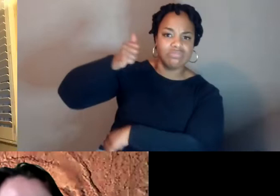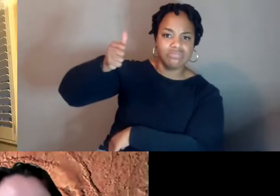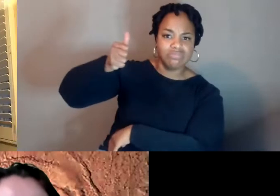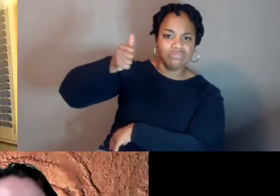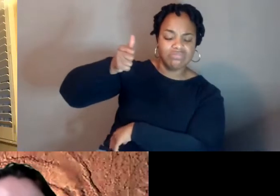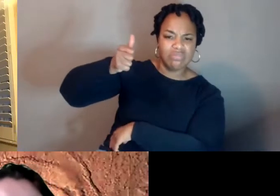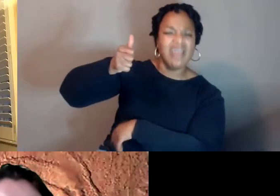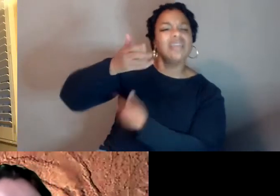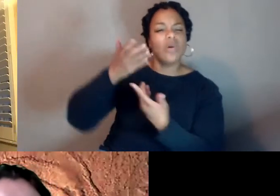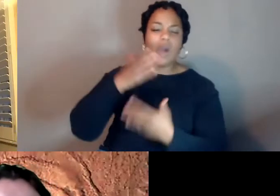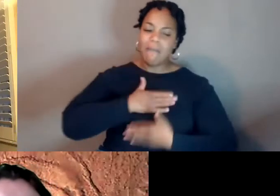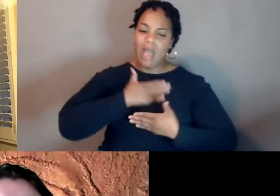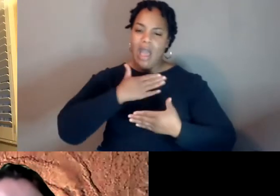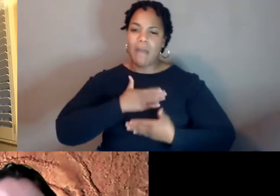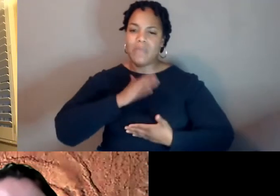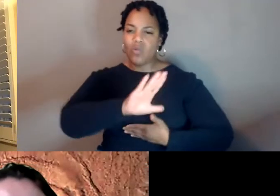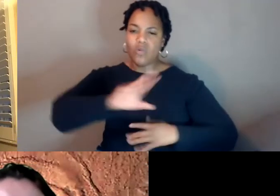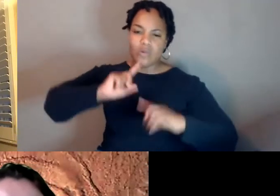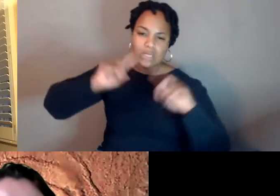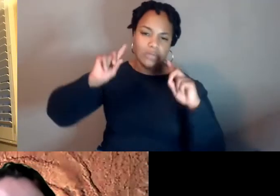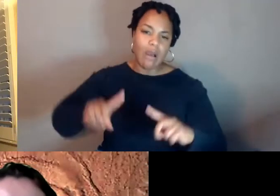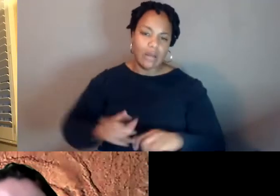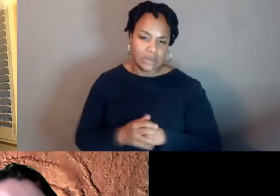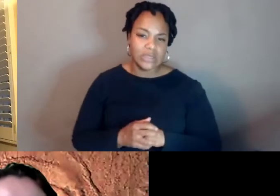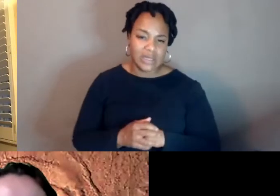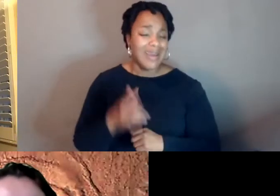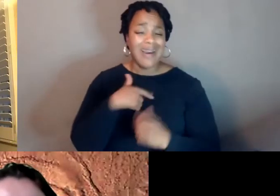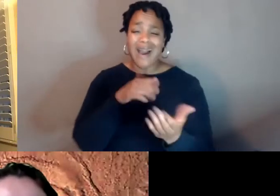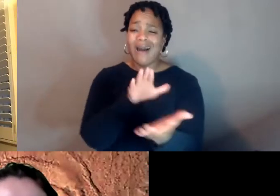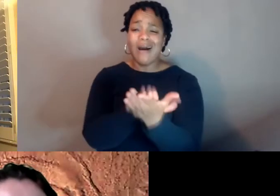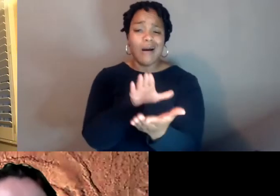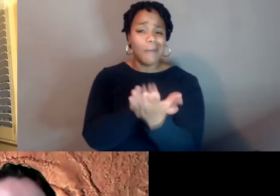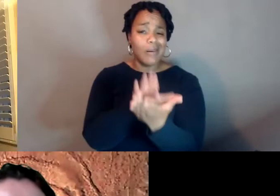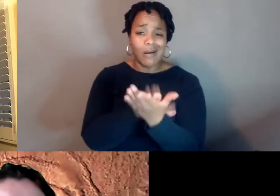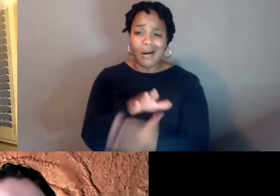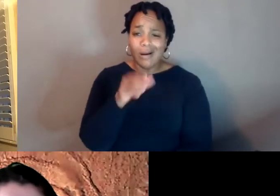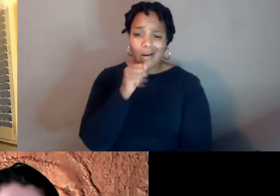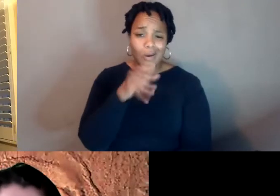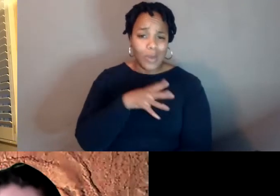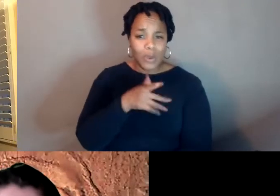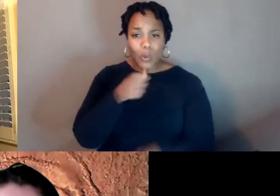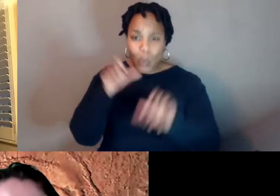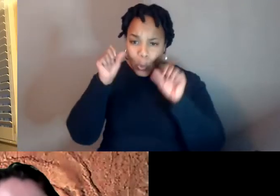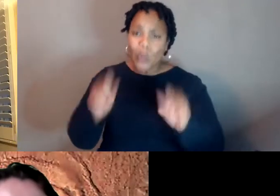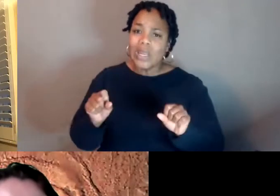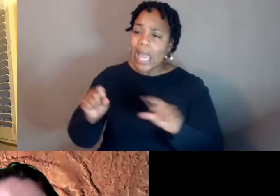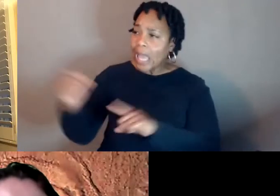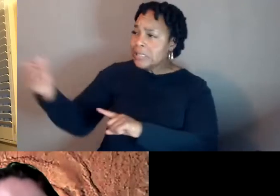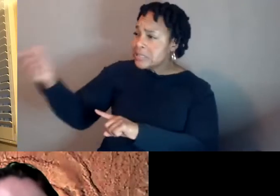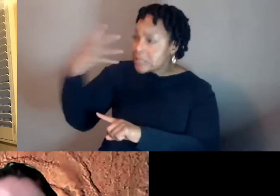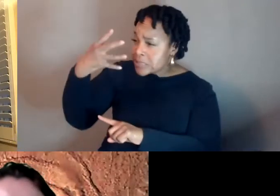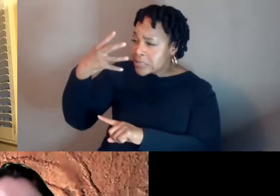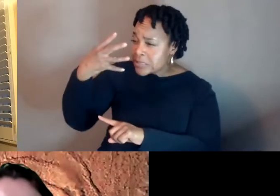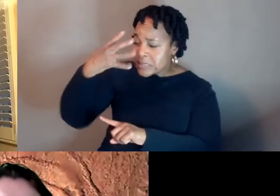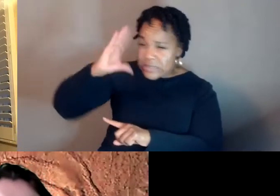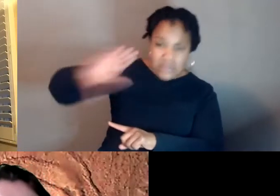very pleased with that. I applaud women who are able to do that, and I encourage them to